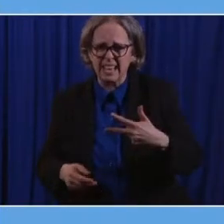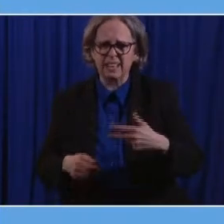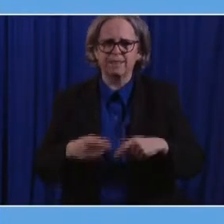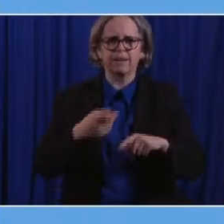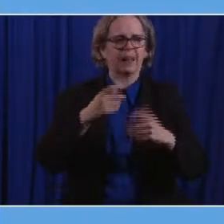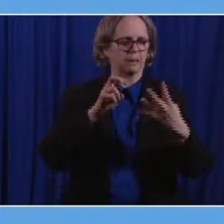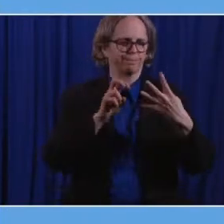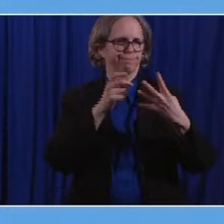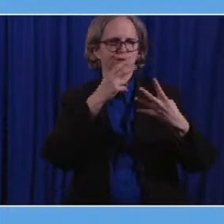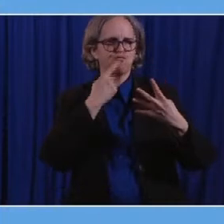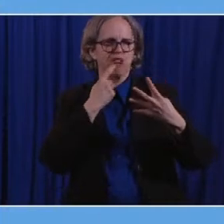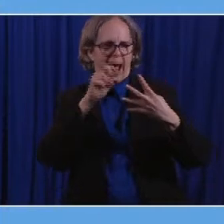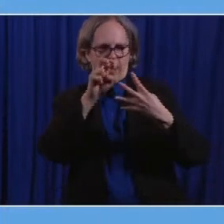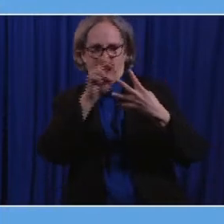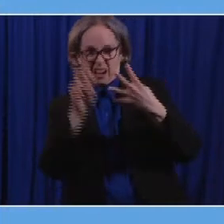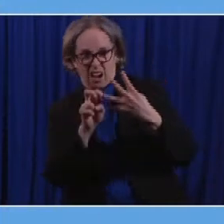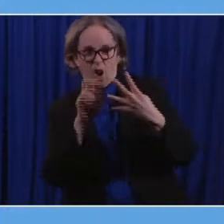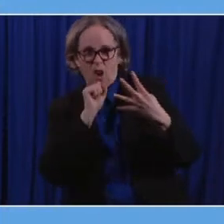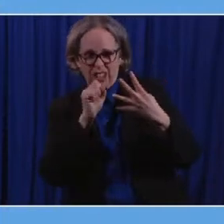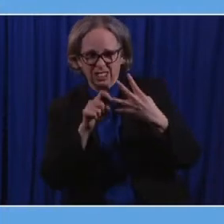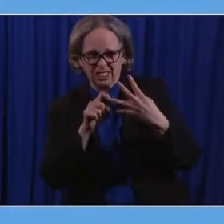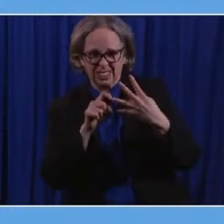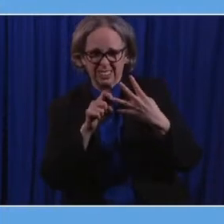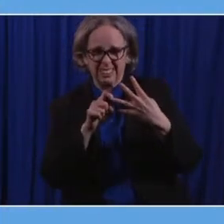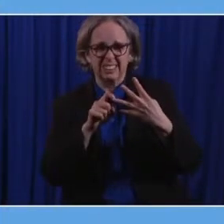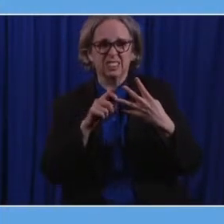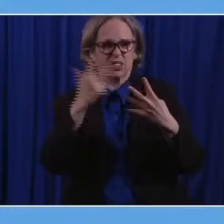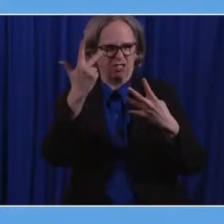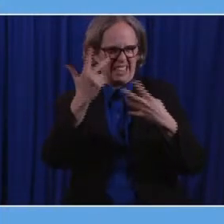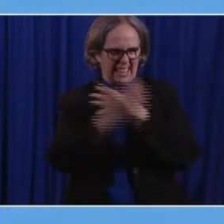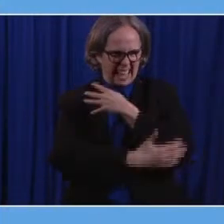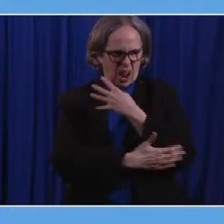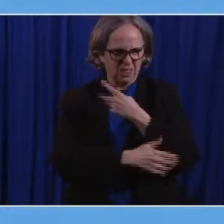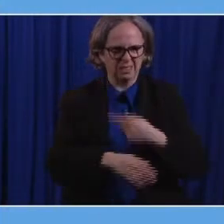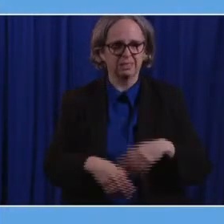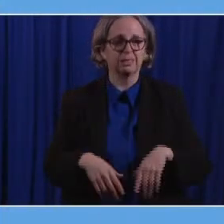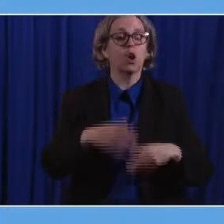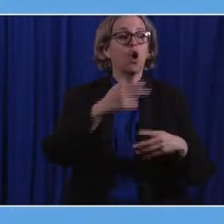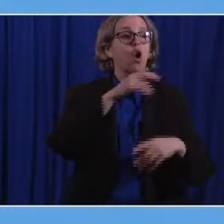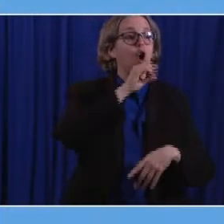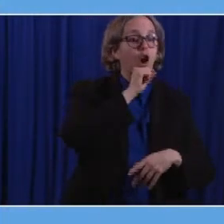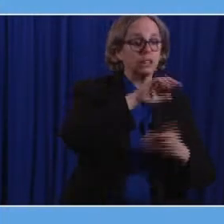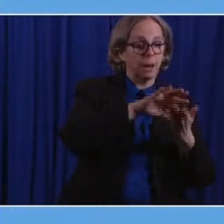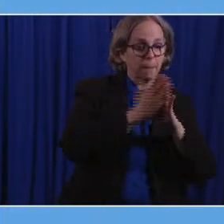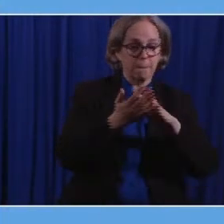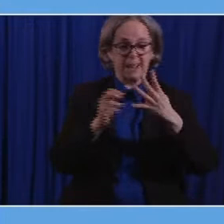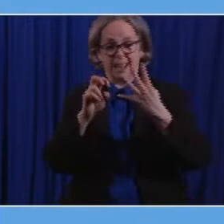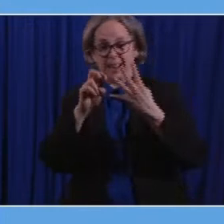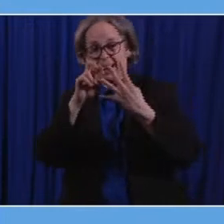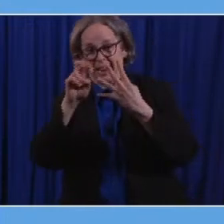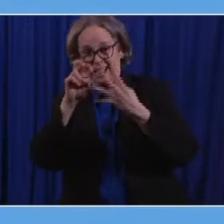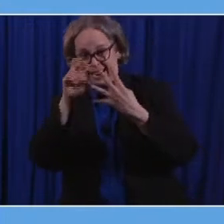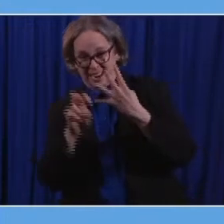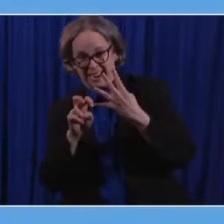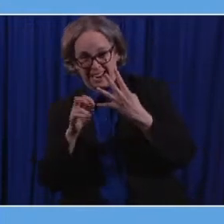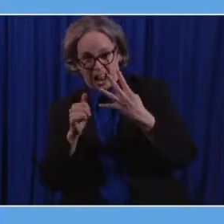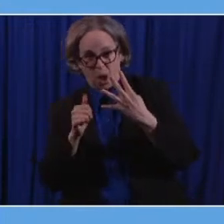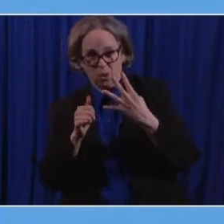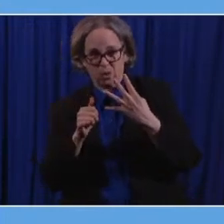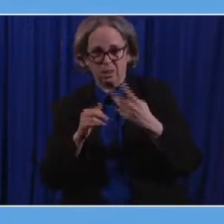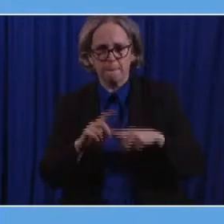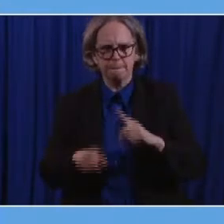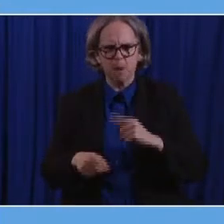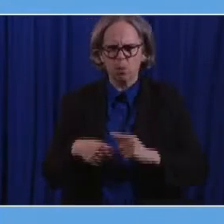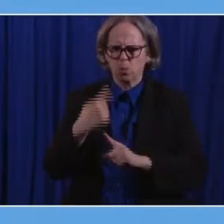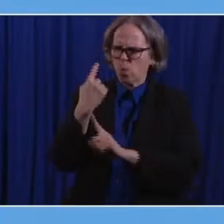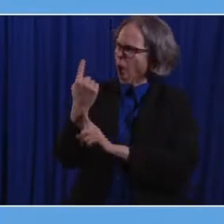counties dropped from orange to yellow. Those are Carroll, Mercer, and Morgan. Clinton County dropped from red to yellow